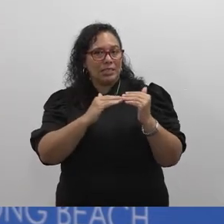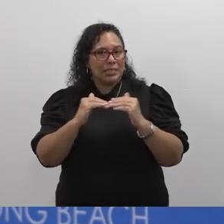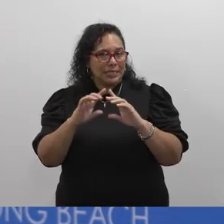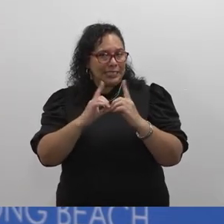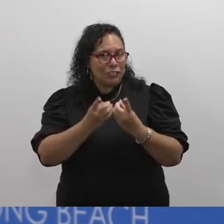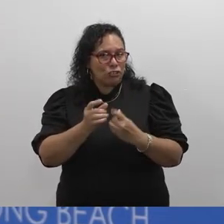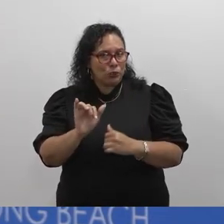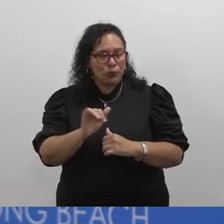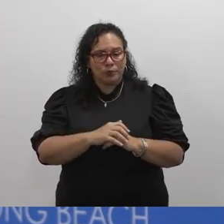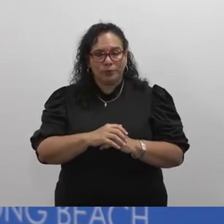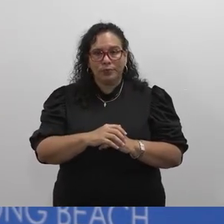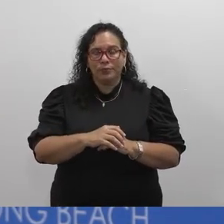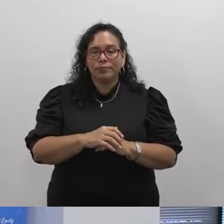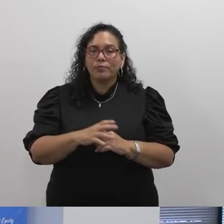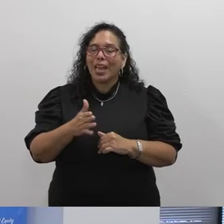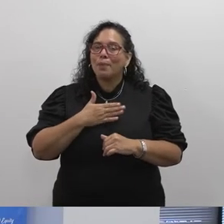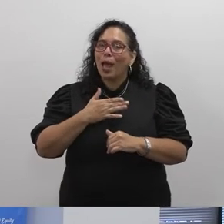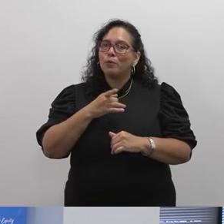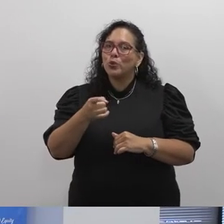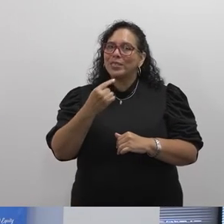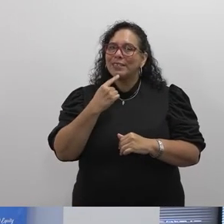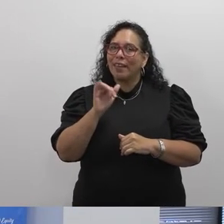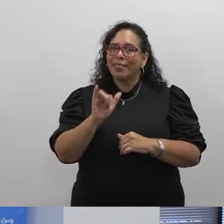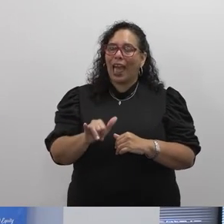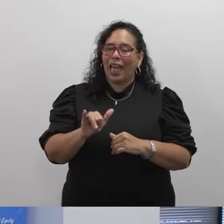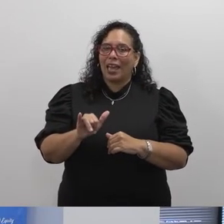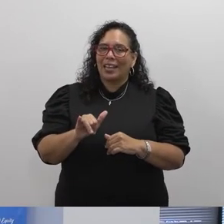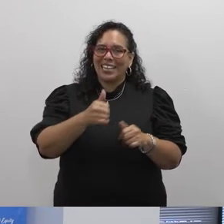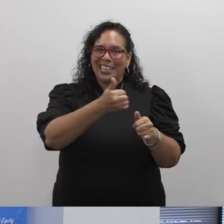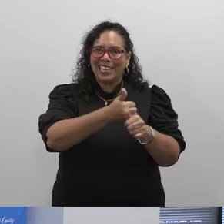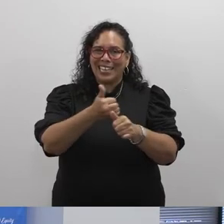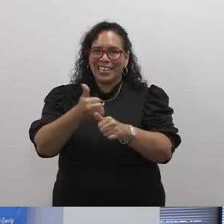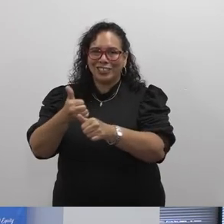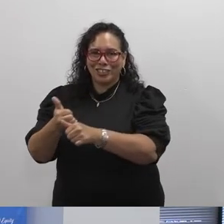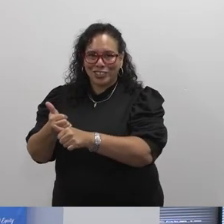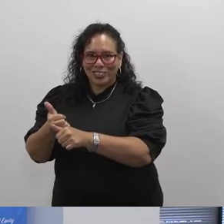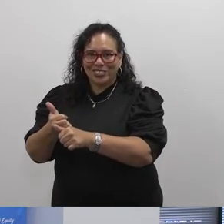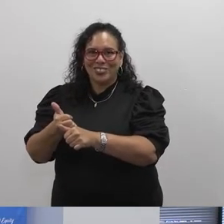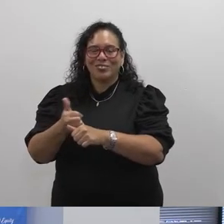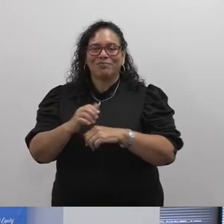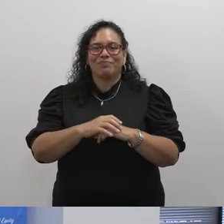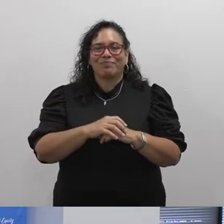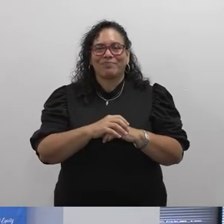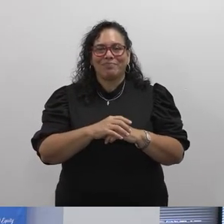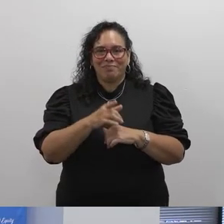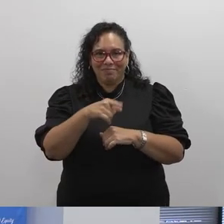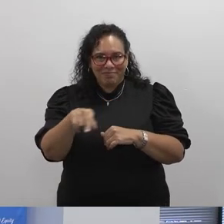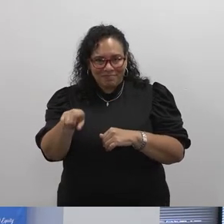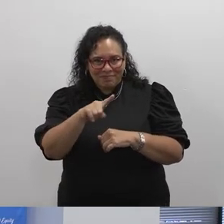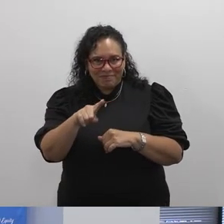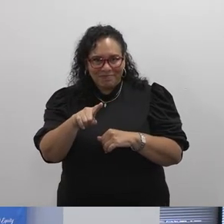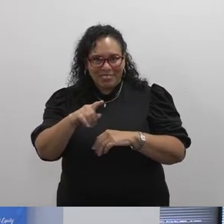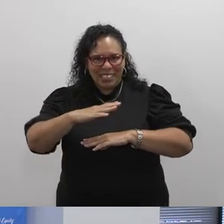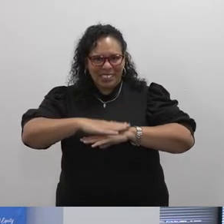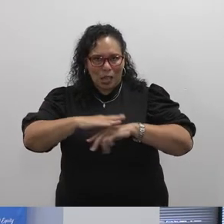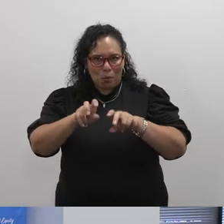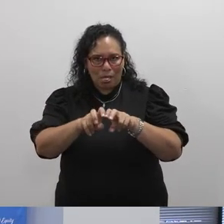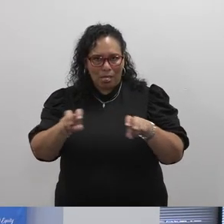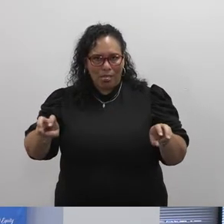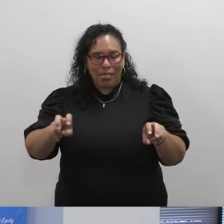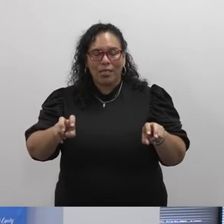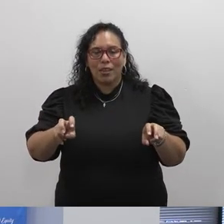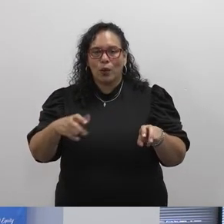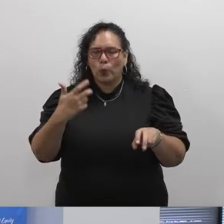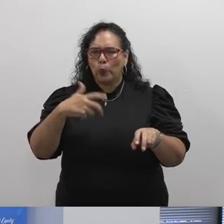well. I'm glad you said that too, just to name that each of you, as I look at along the table, each of you has had a